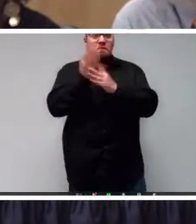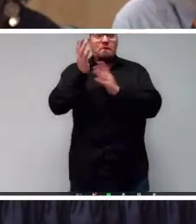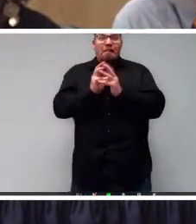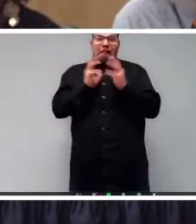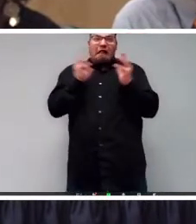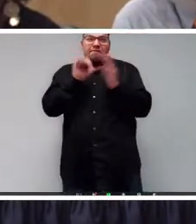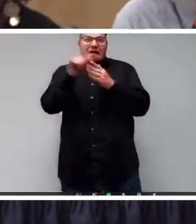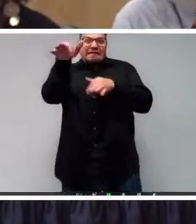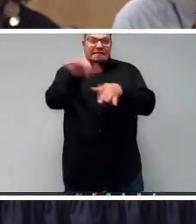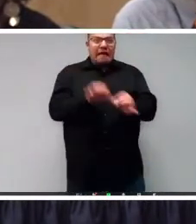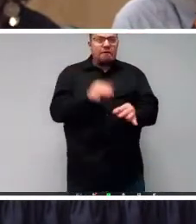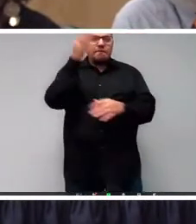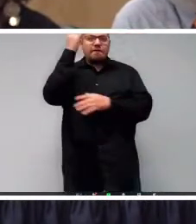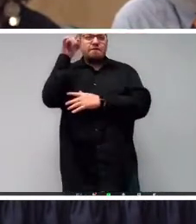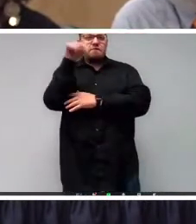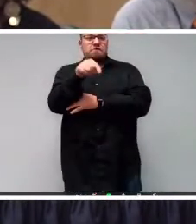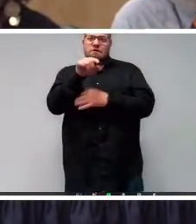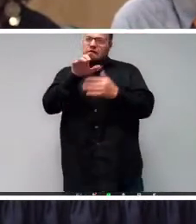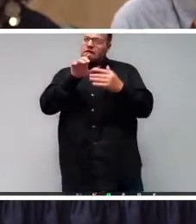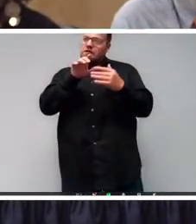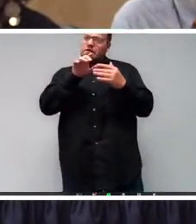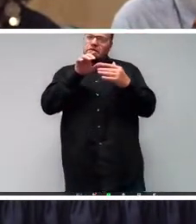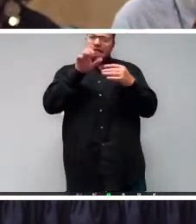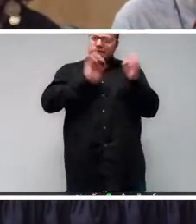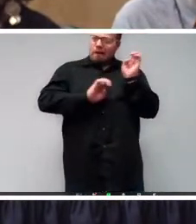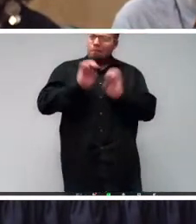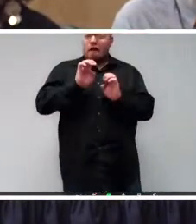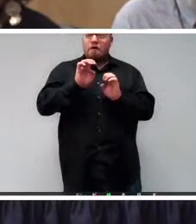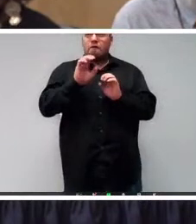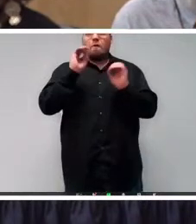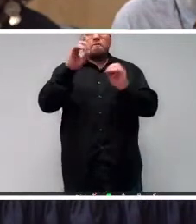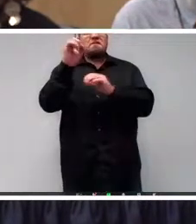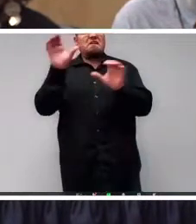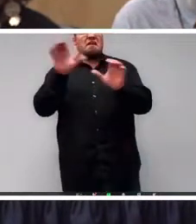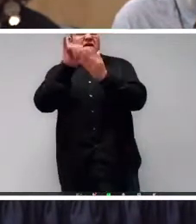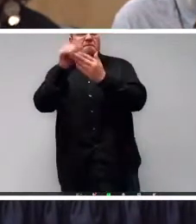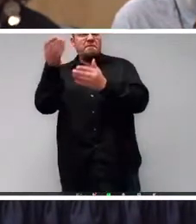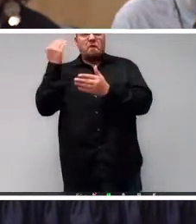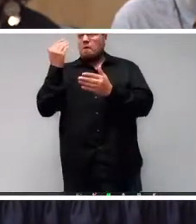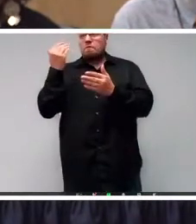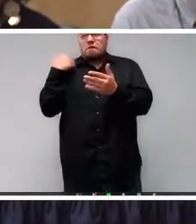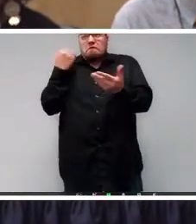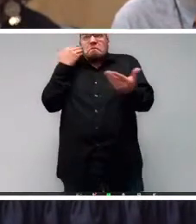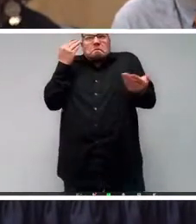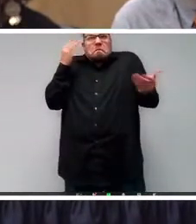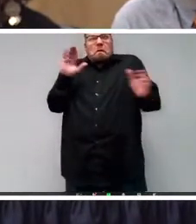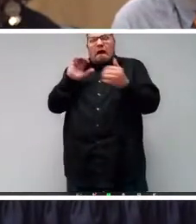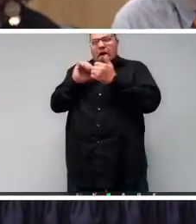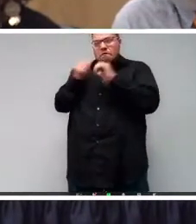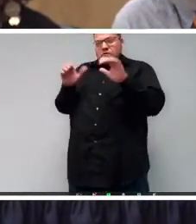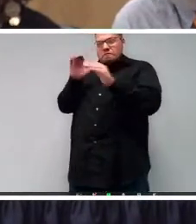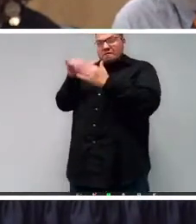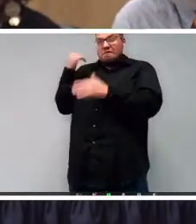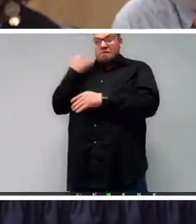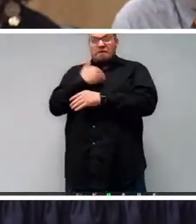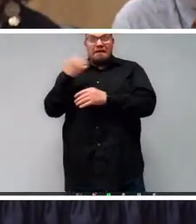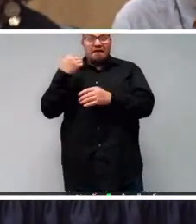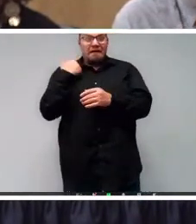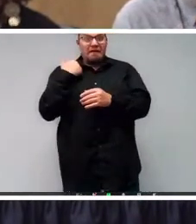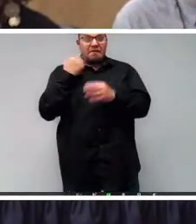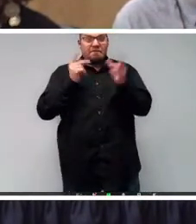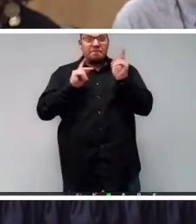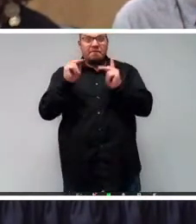details, because this was an experiment. No one had done it before. There was no blueprint. We actually had to, and you can see by the